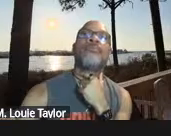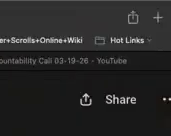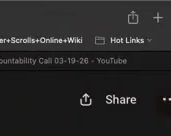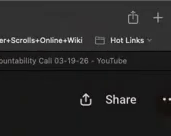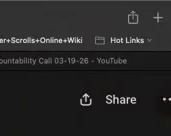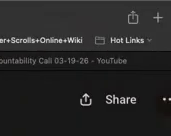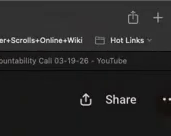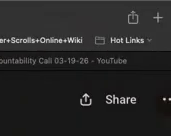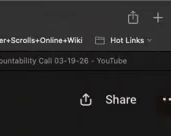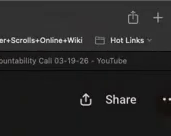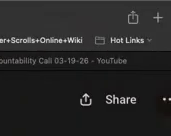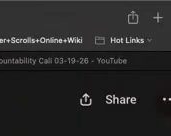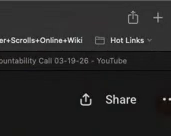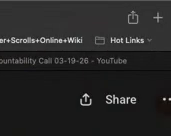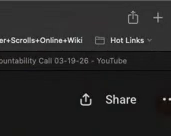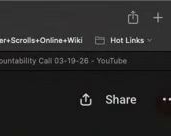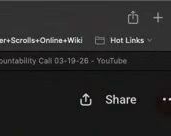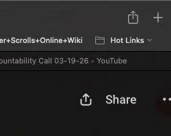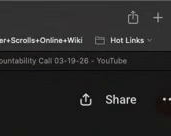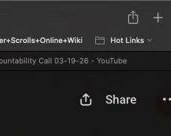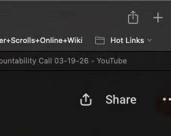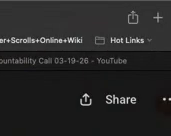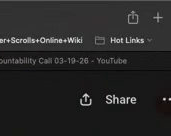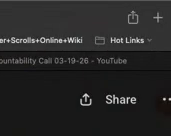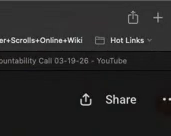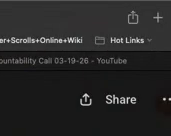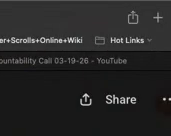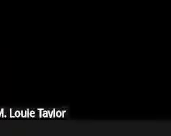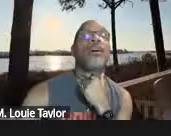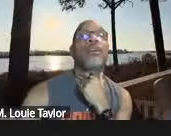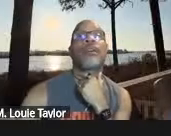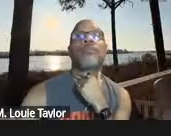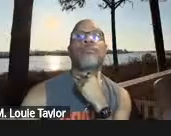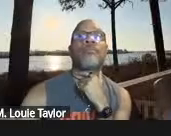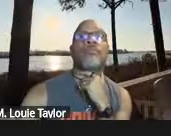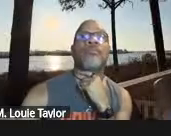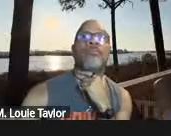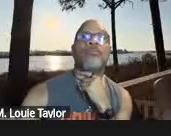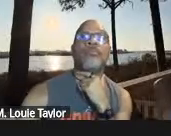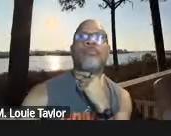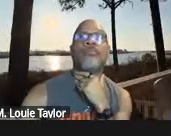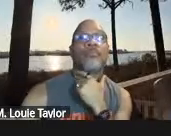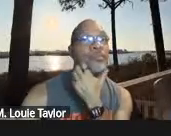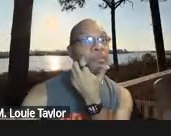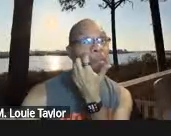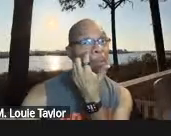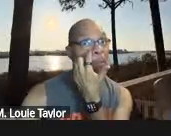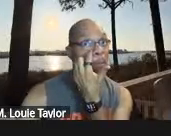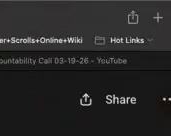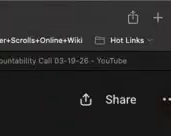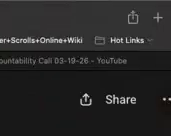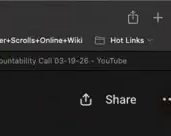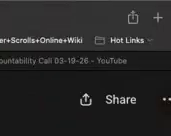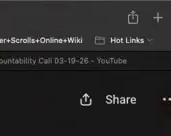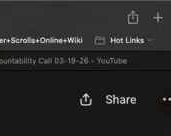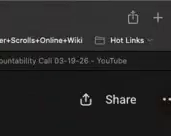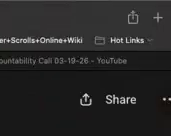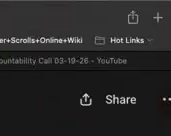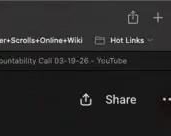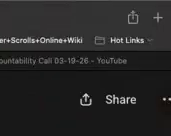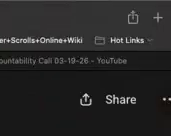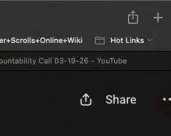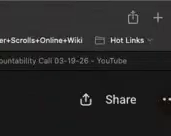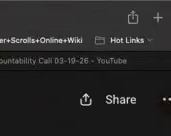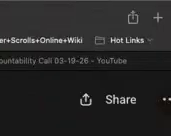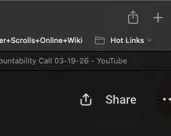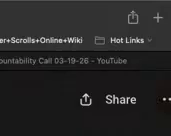phone number, my information, all that stuff, add it to it. Oh, okay. Just like we did with the Slender